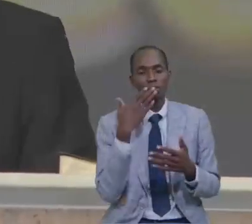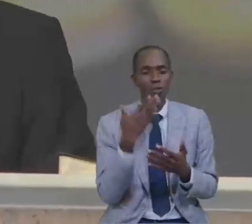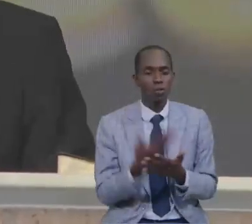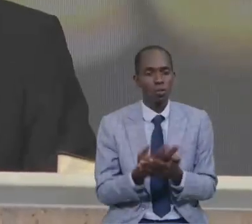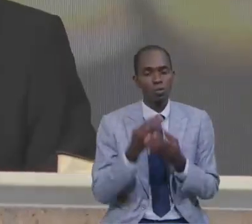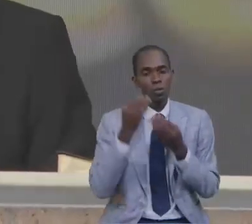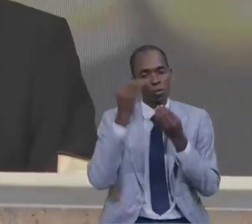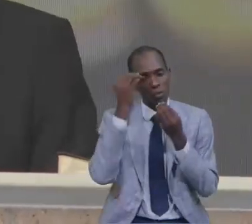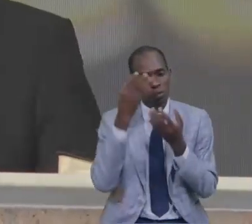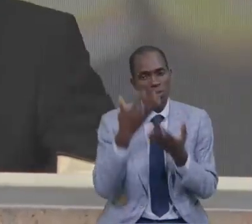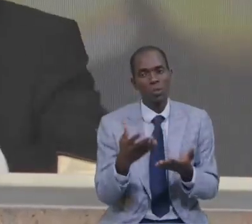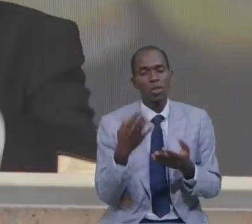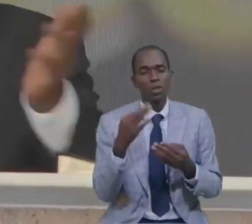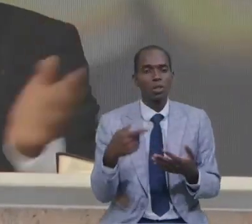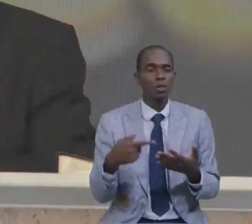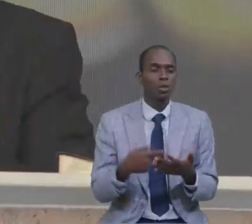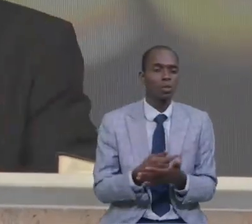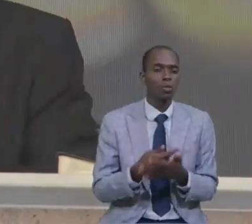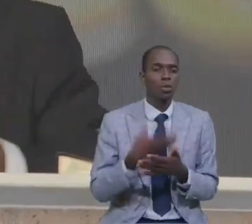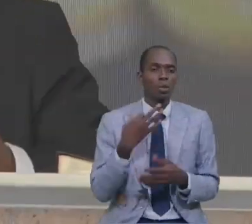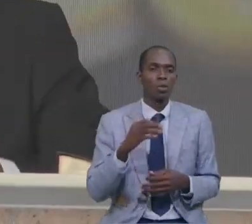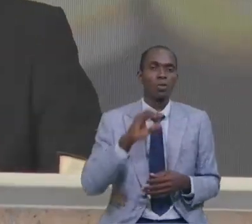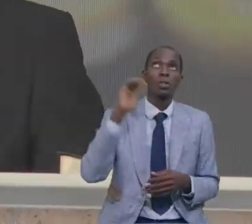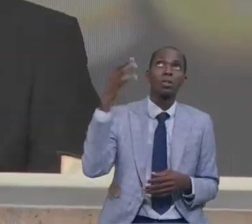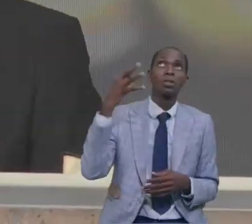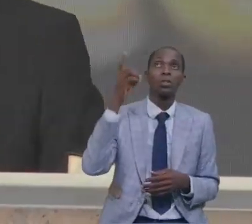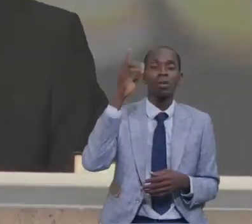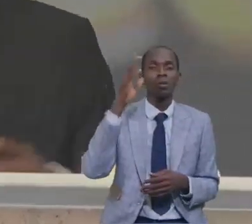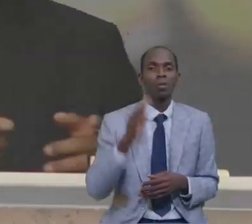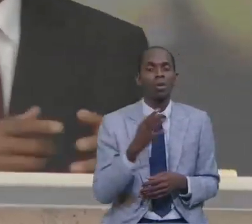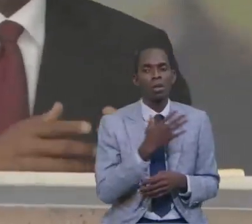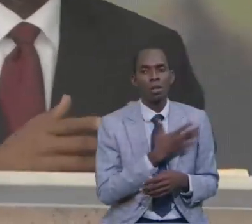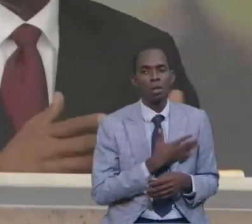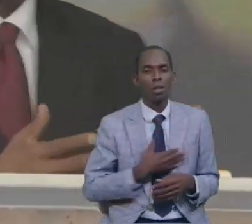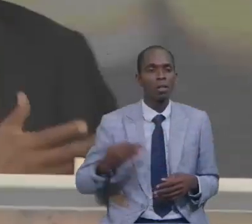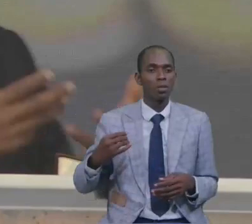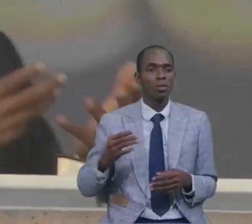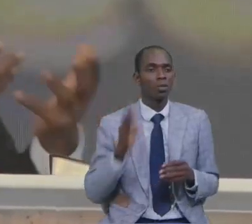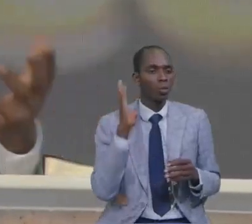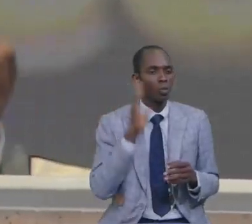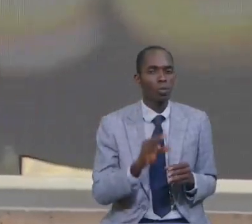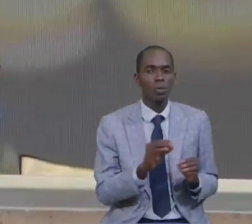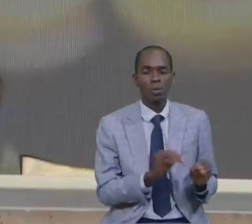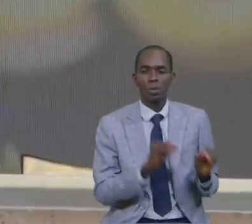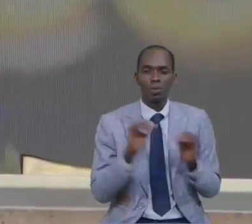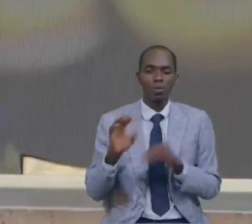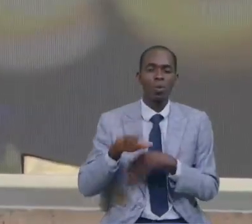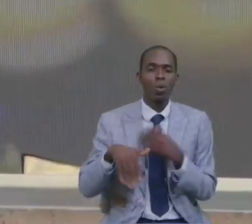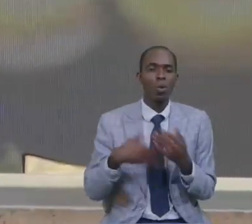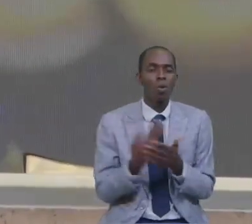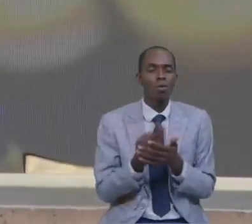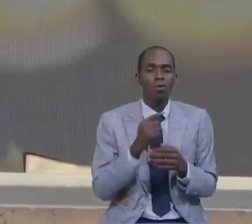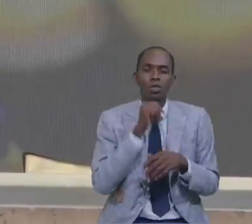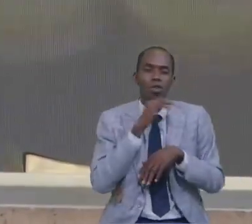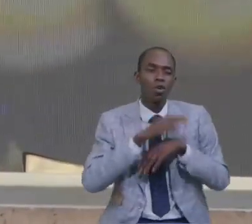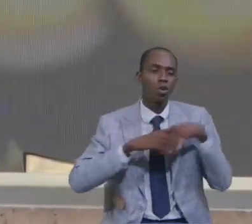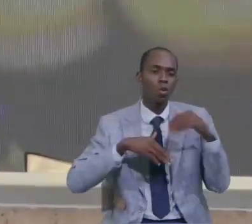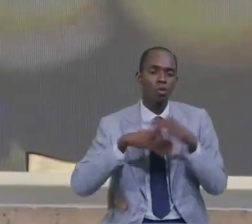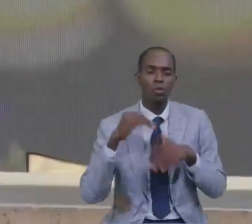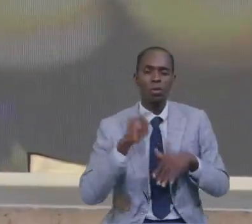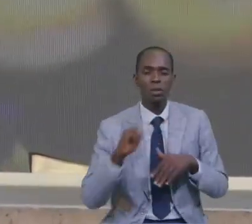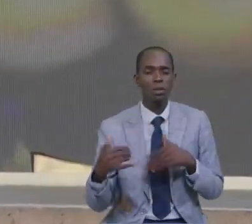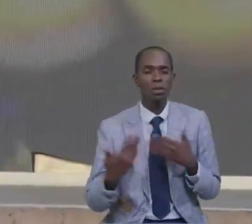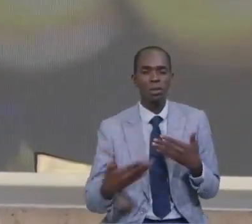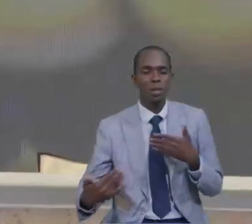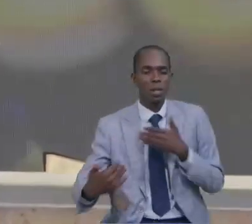discomfort behind, seeking for convenience, push all that behind. You exalt loyalty